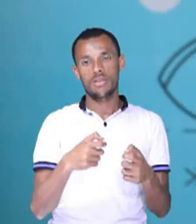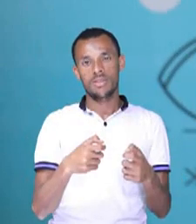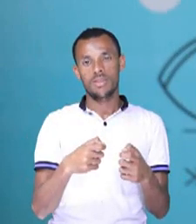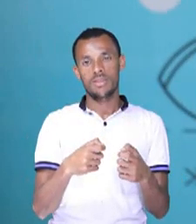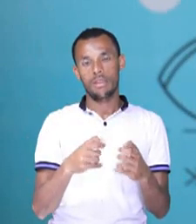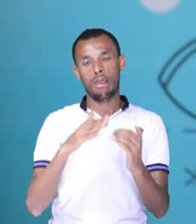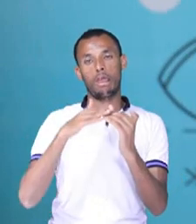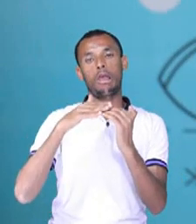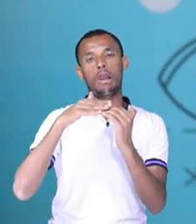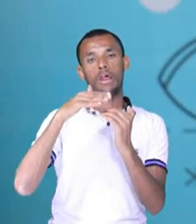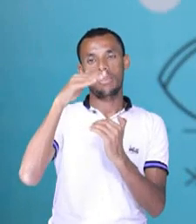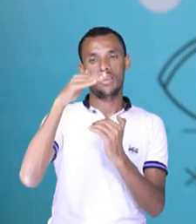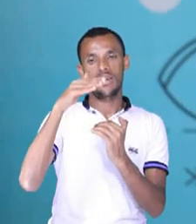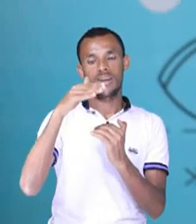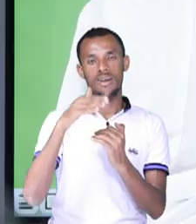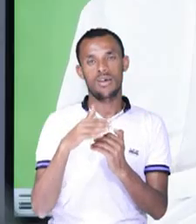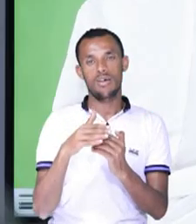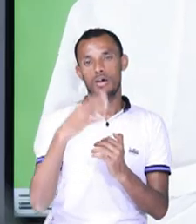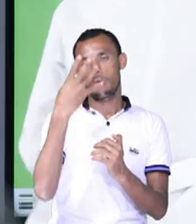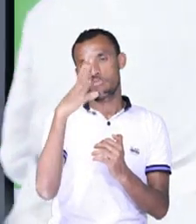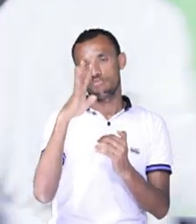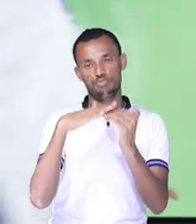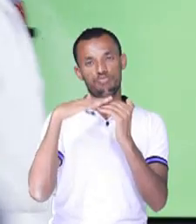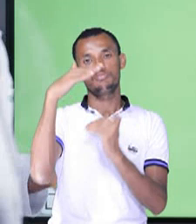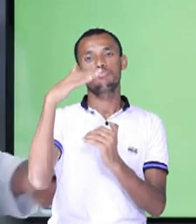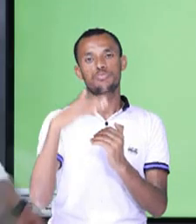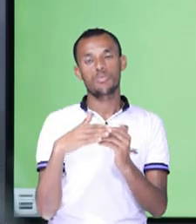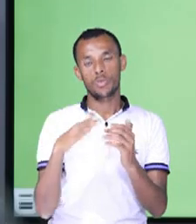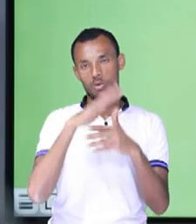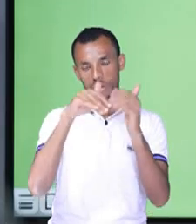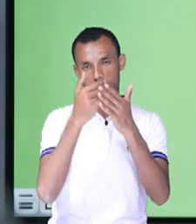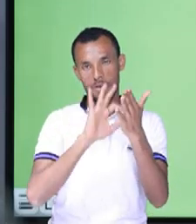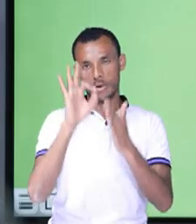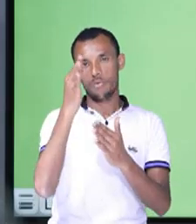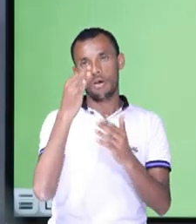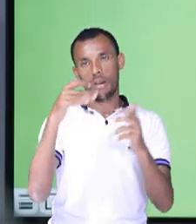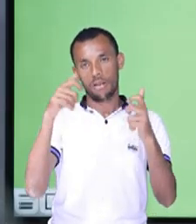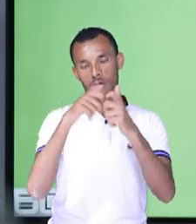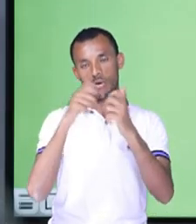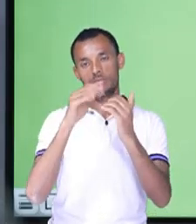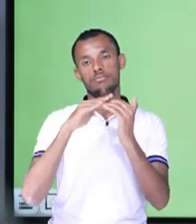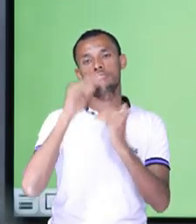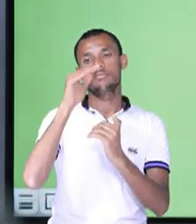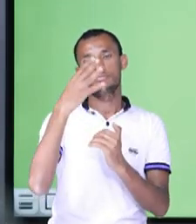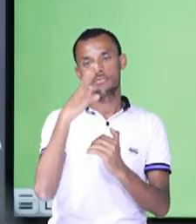is greater than 40. Total number of electrons is greater than 40. The order is,